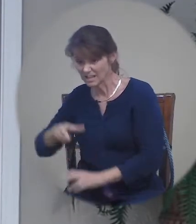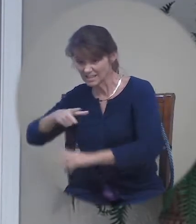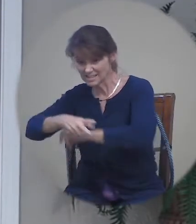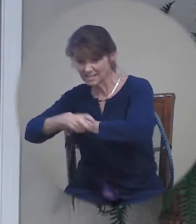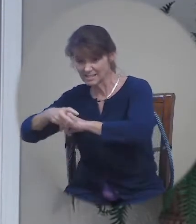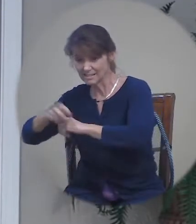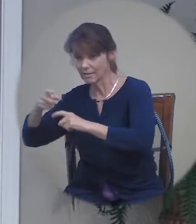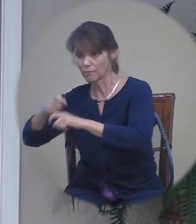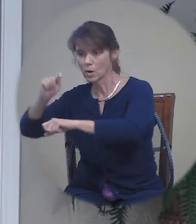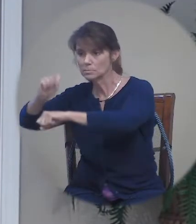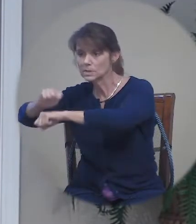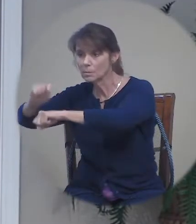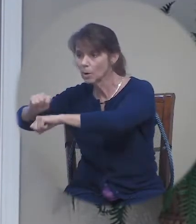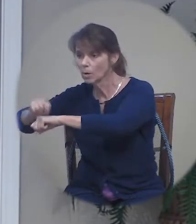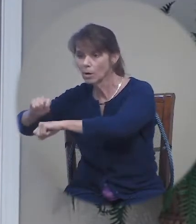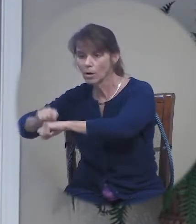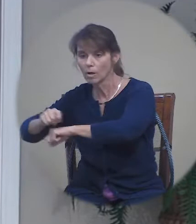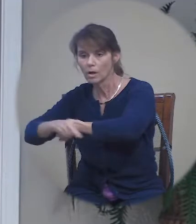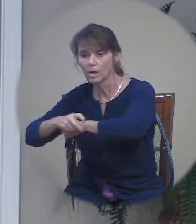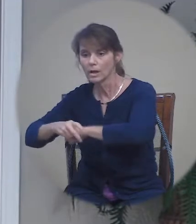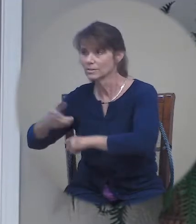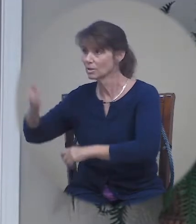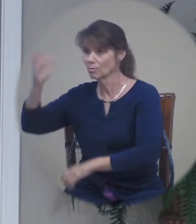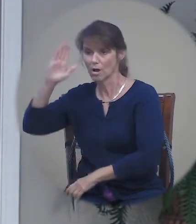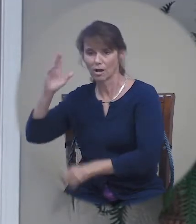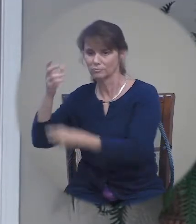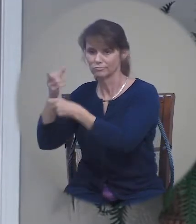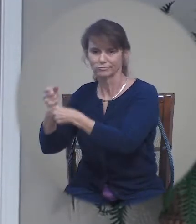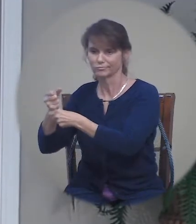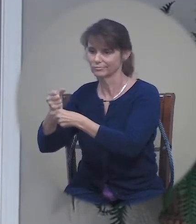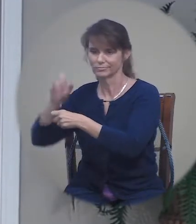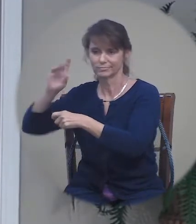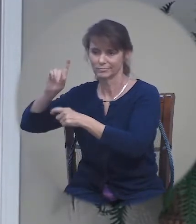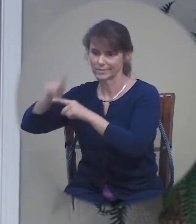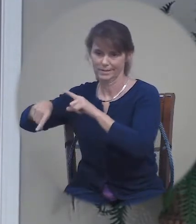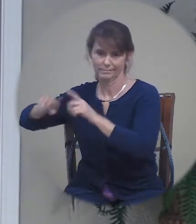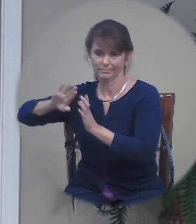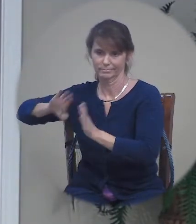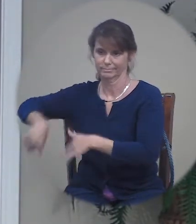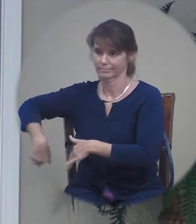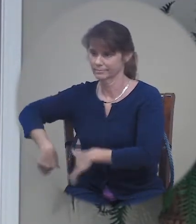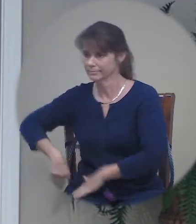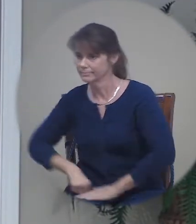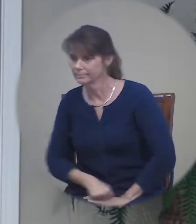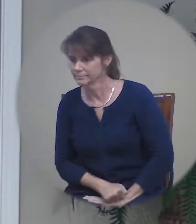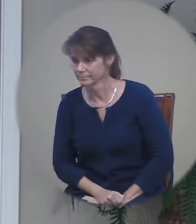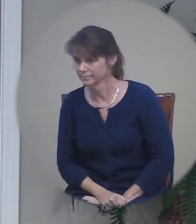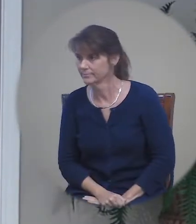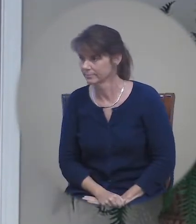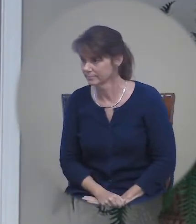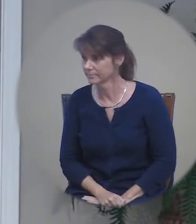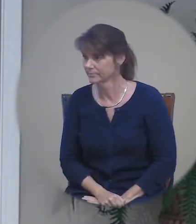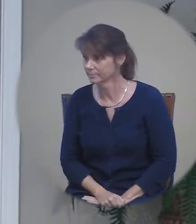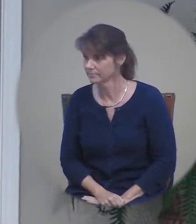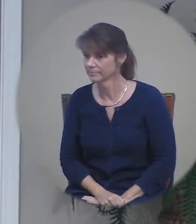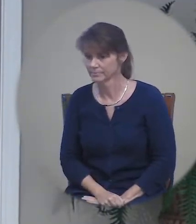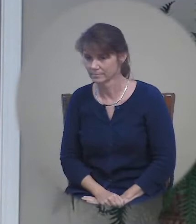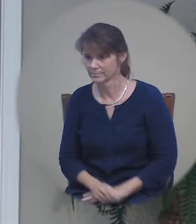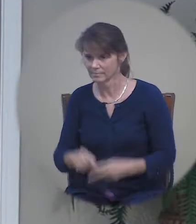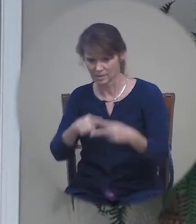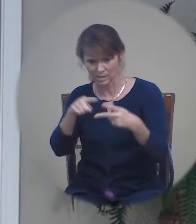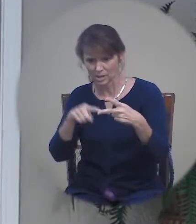these different places of worship and limited God to worship in one place. Now you think about those